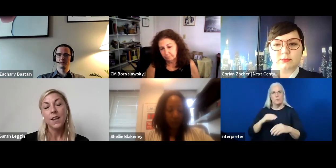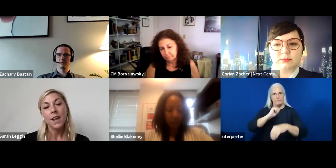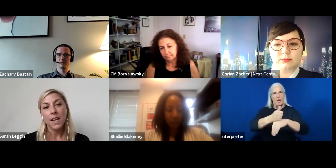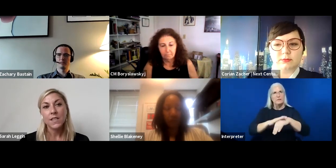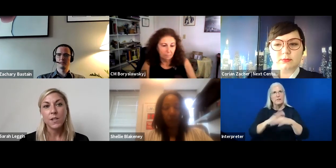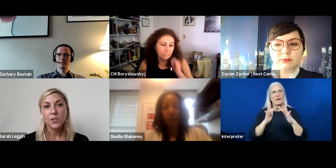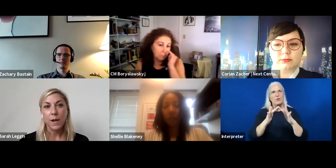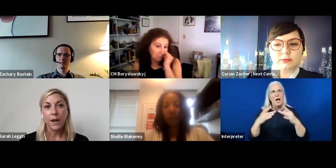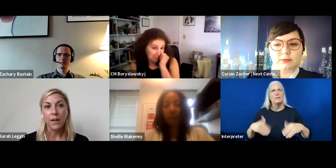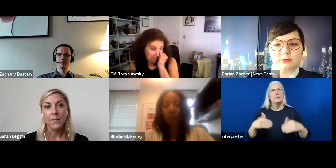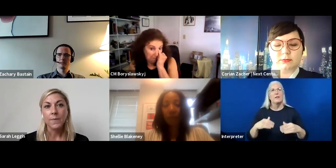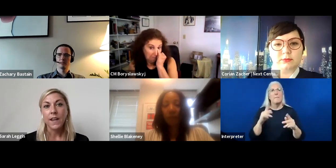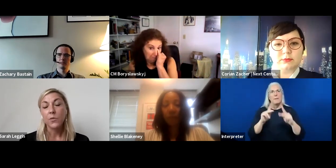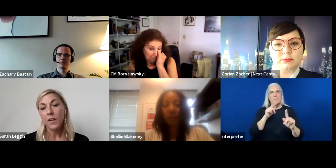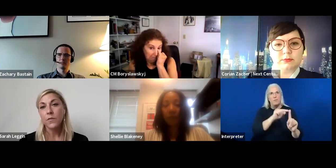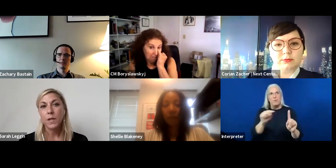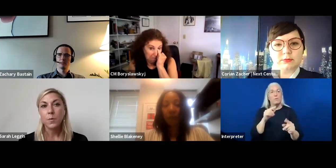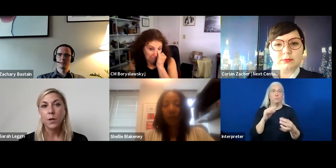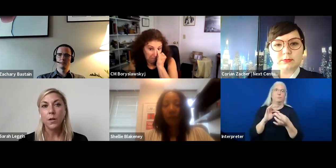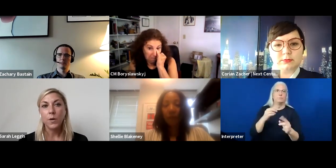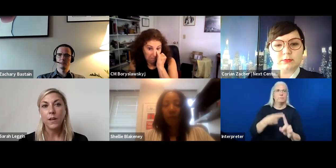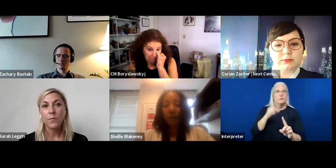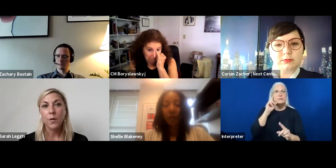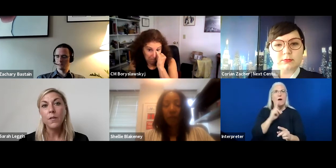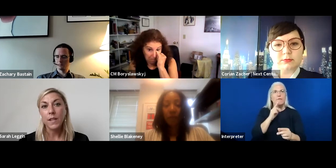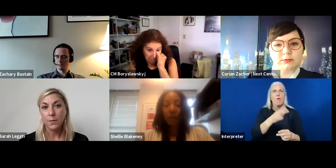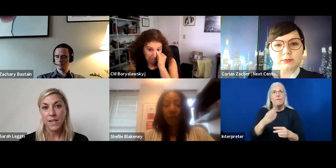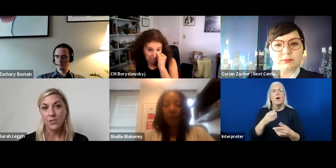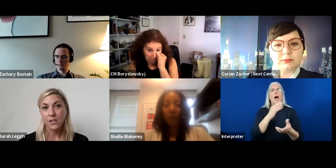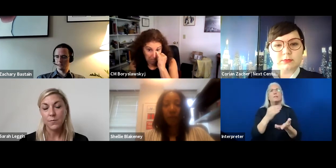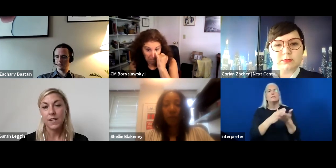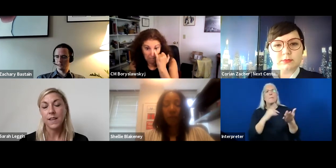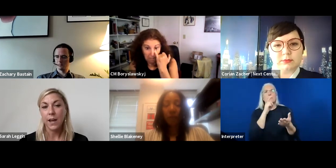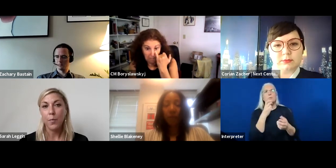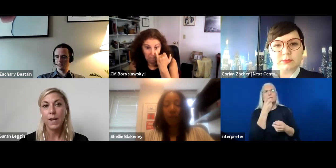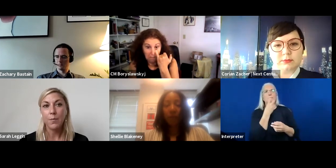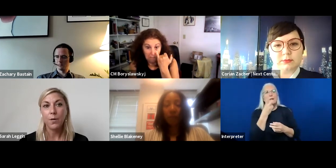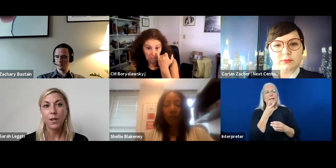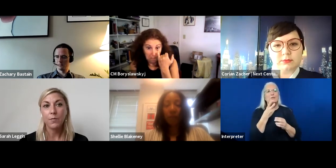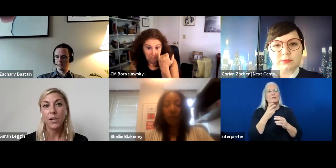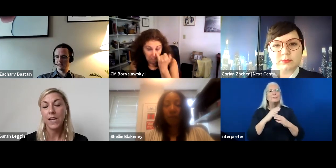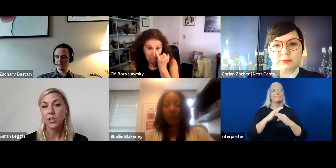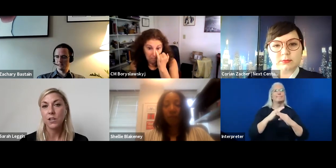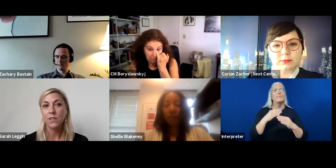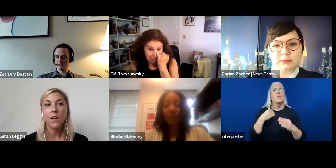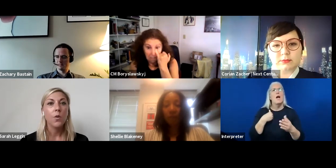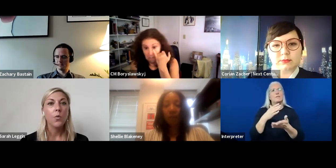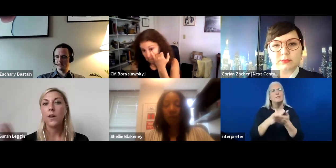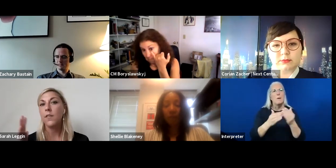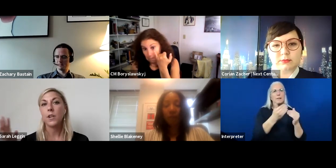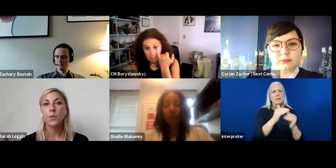hearing and speech impaired, as well as for people with mobility limitations, because they help enable